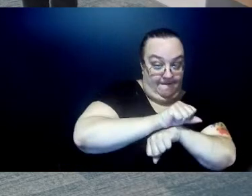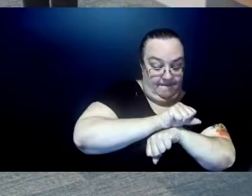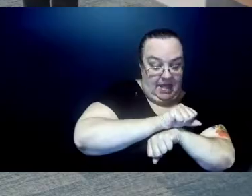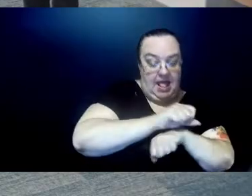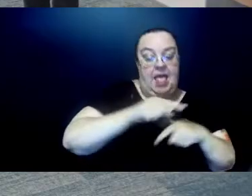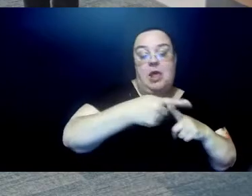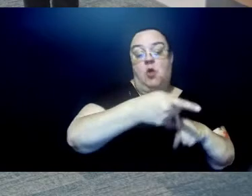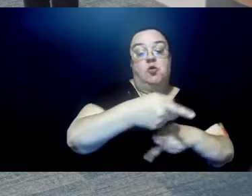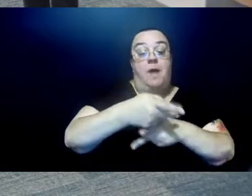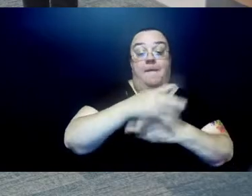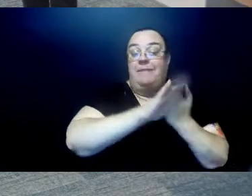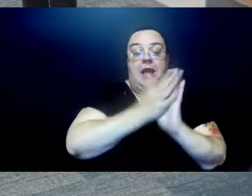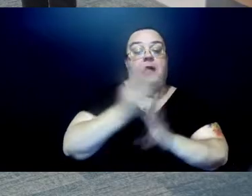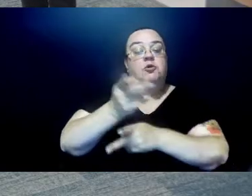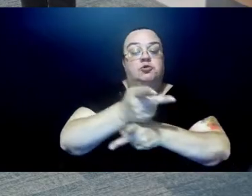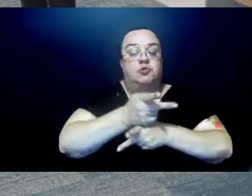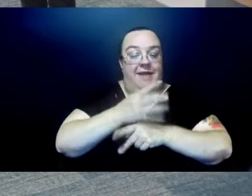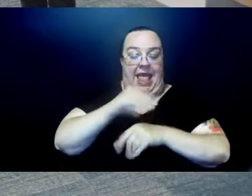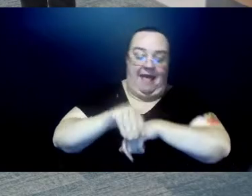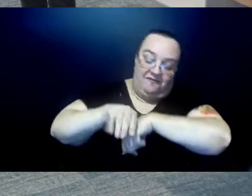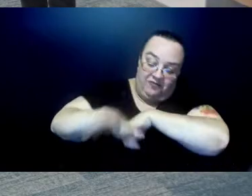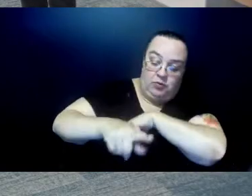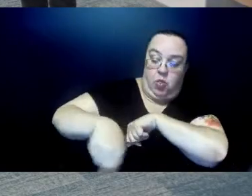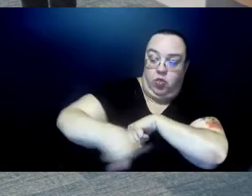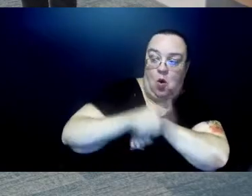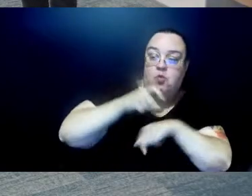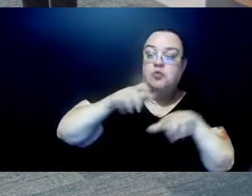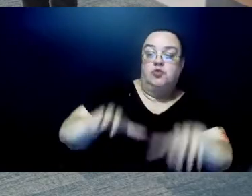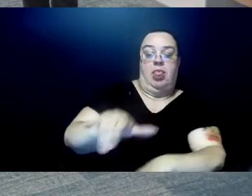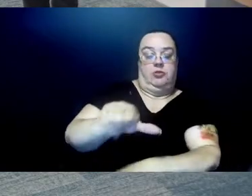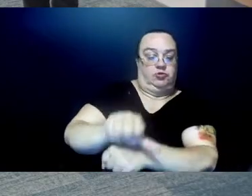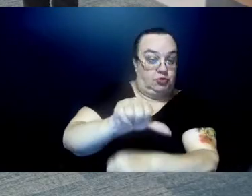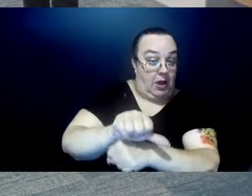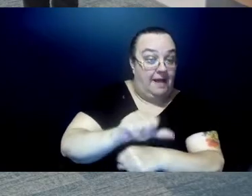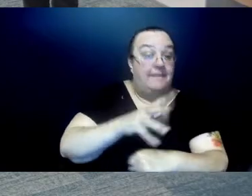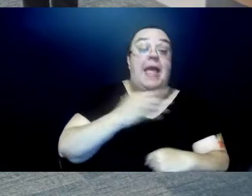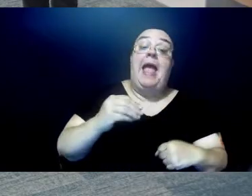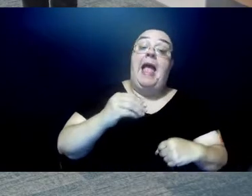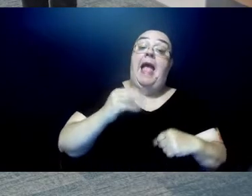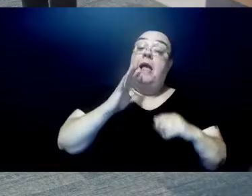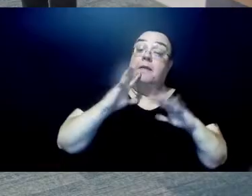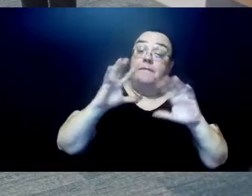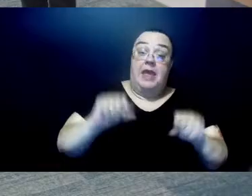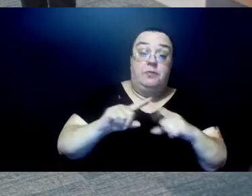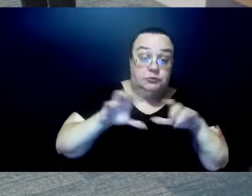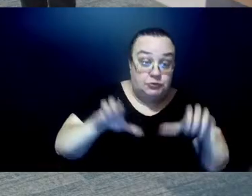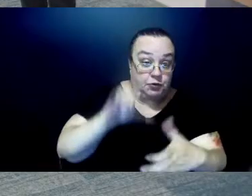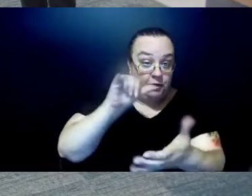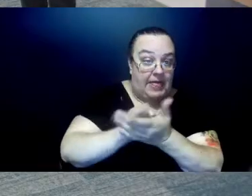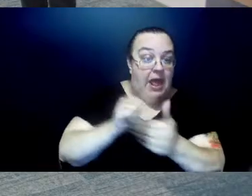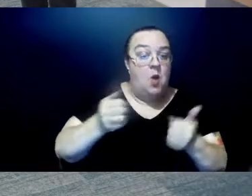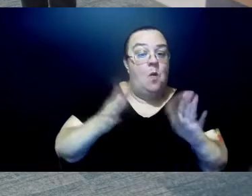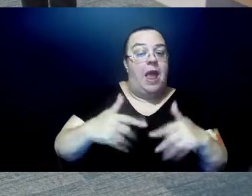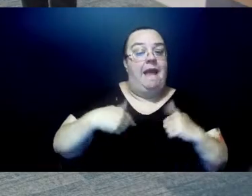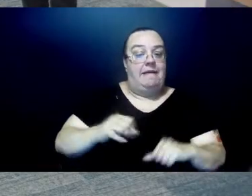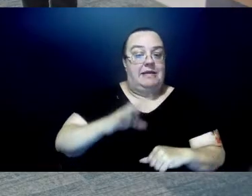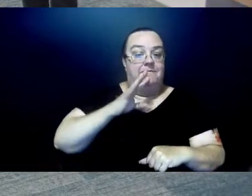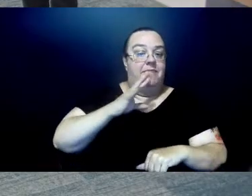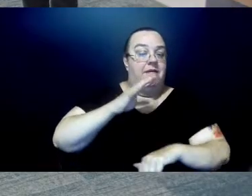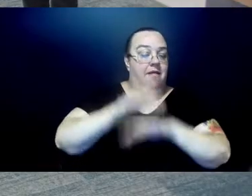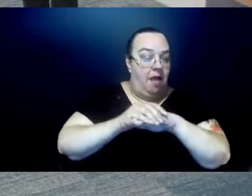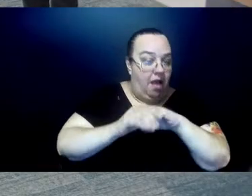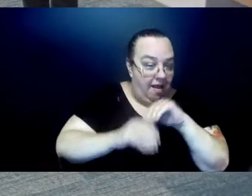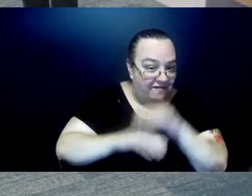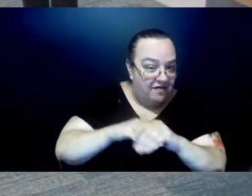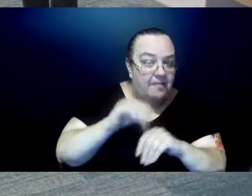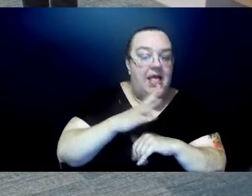influencing those that have to get the job done, and being able to do it in a way that I can sleep comfortably at night and not have